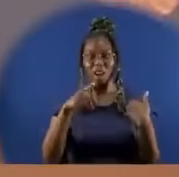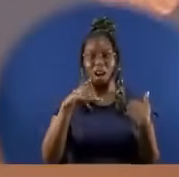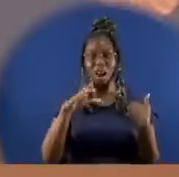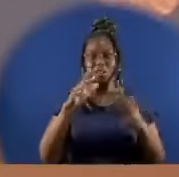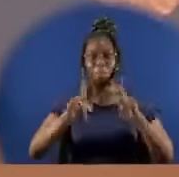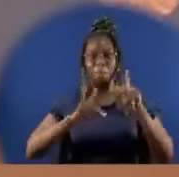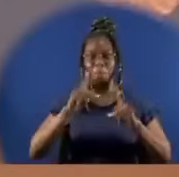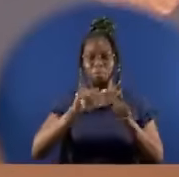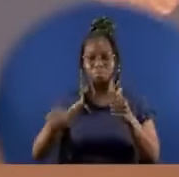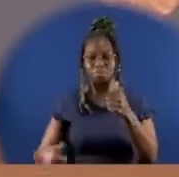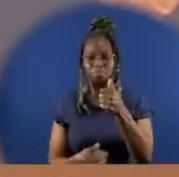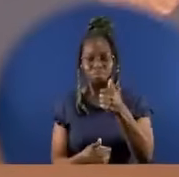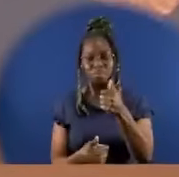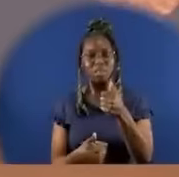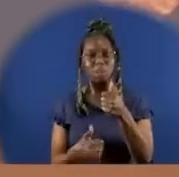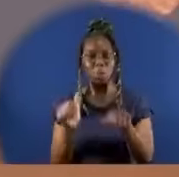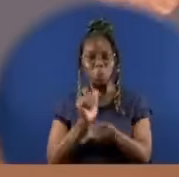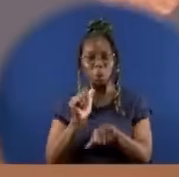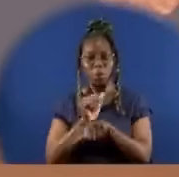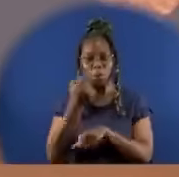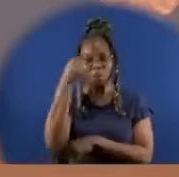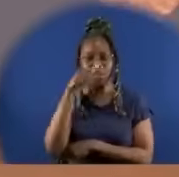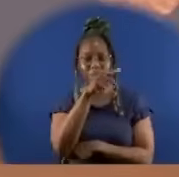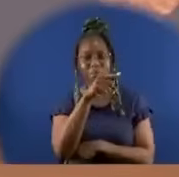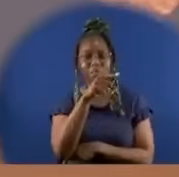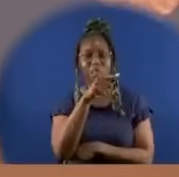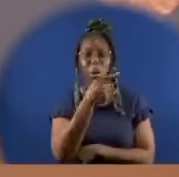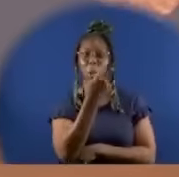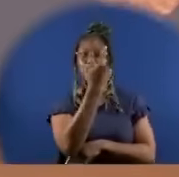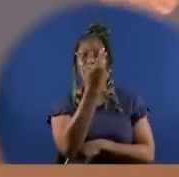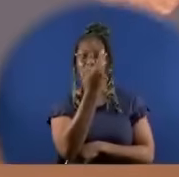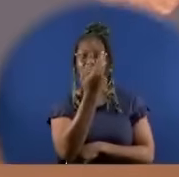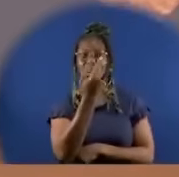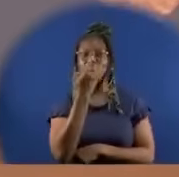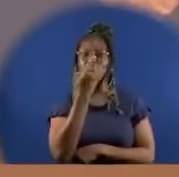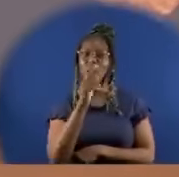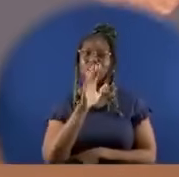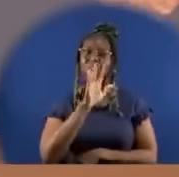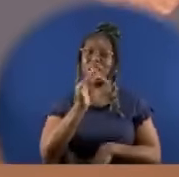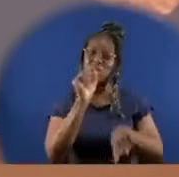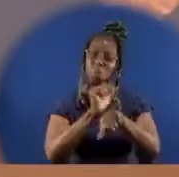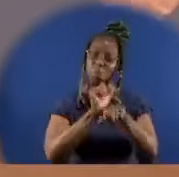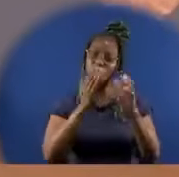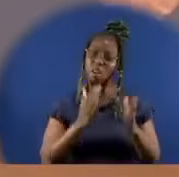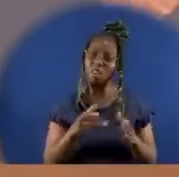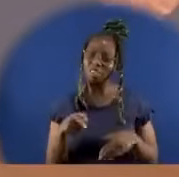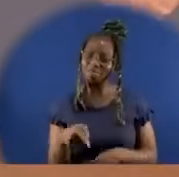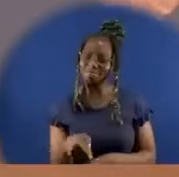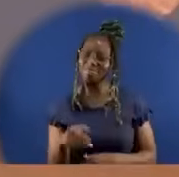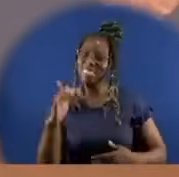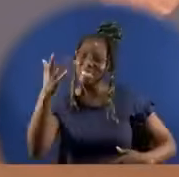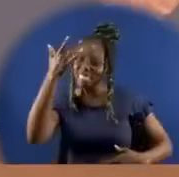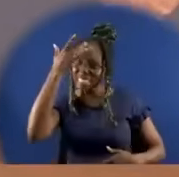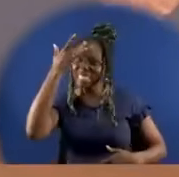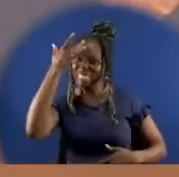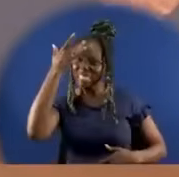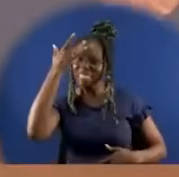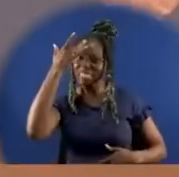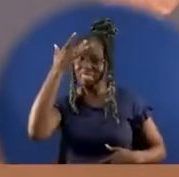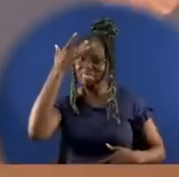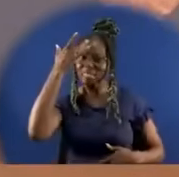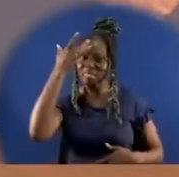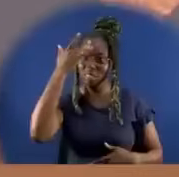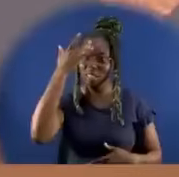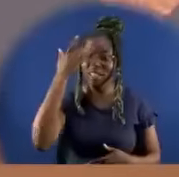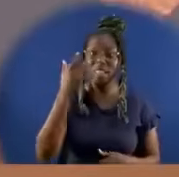authority, and one of his men is sick and lay at the point of death. If you were listening to Dr. Johnson Reed, you heard him